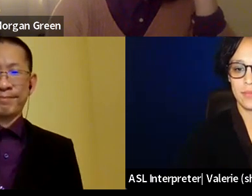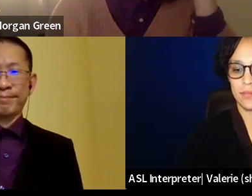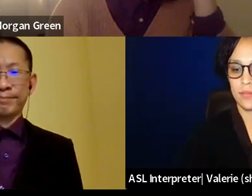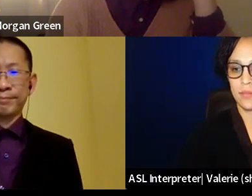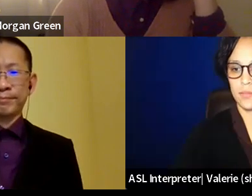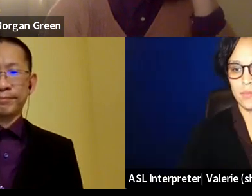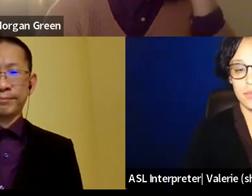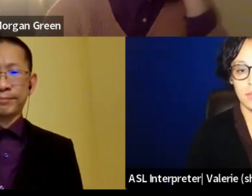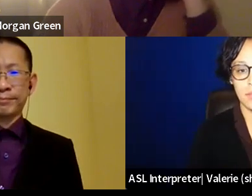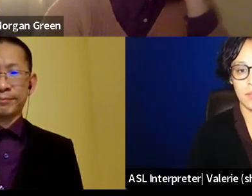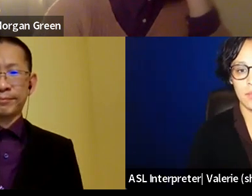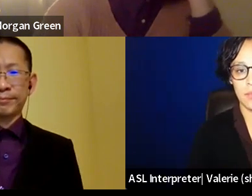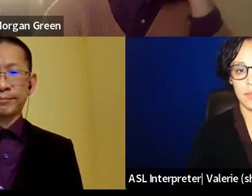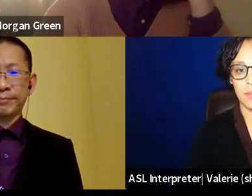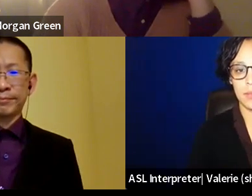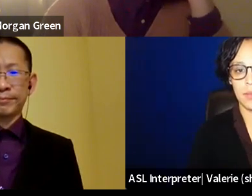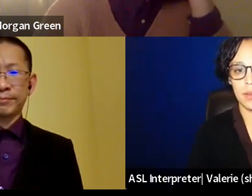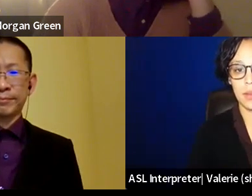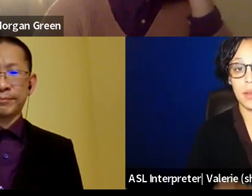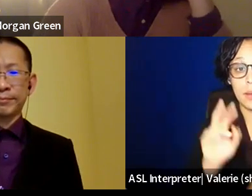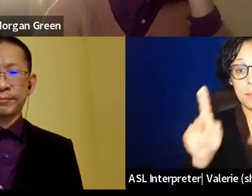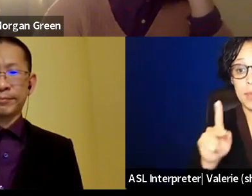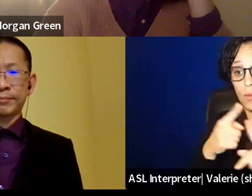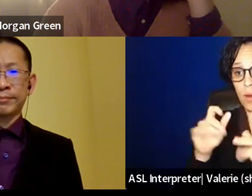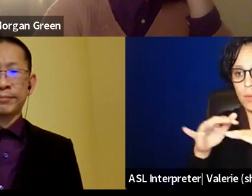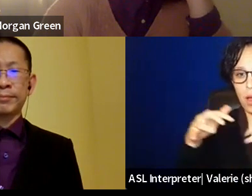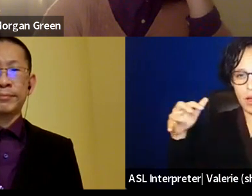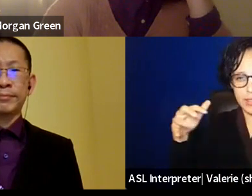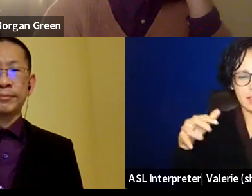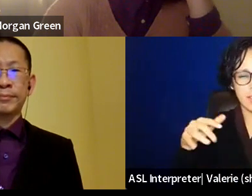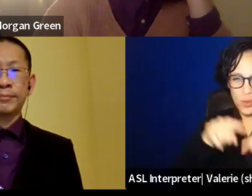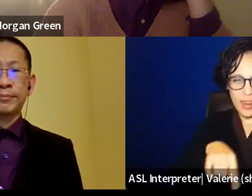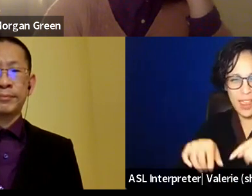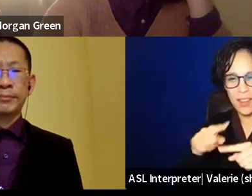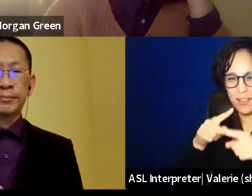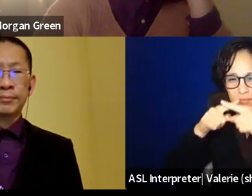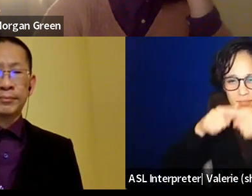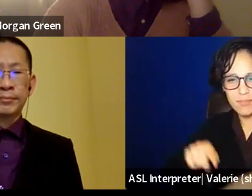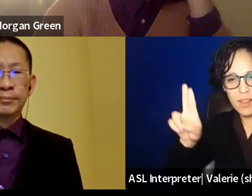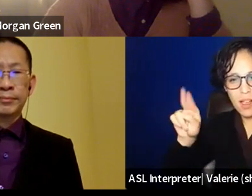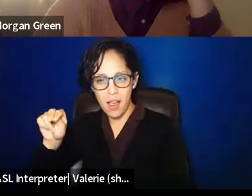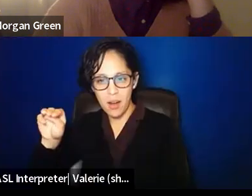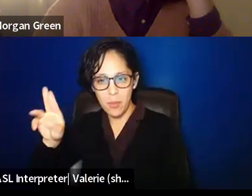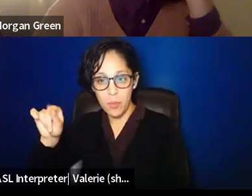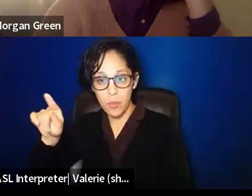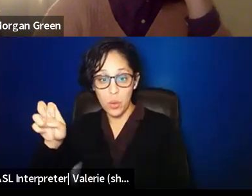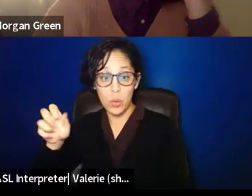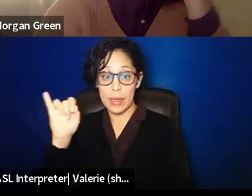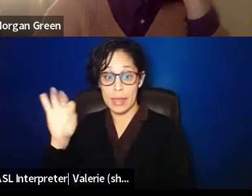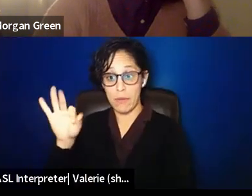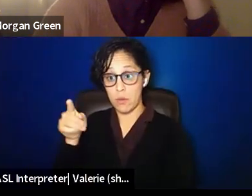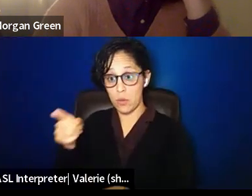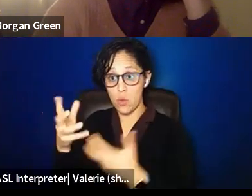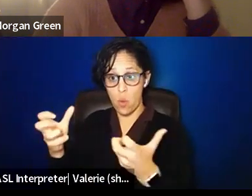For those in our audience, you should now have the ability to unmute yourself if you would like to come on camera and ask your question. Please raise